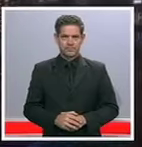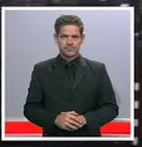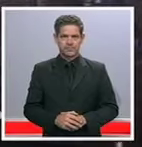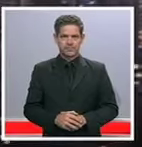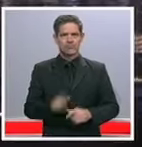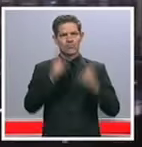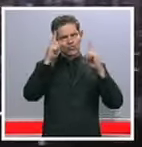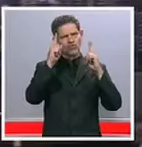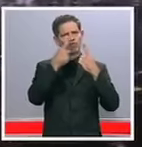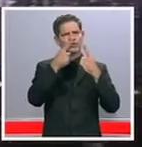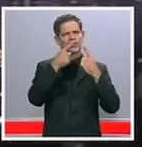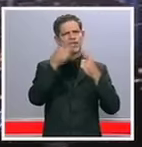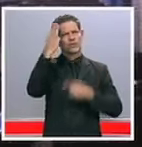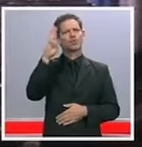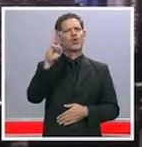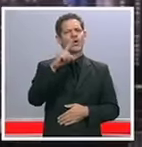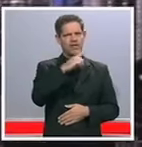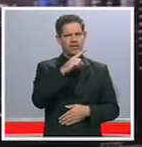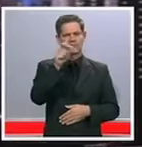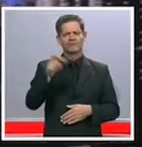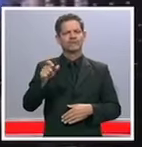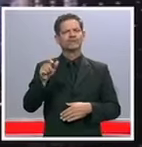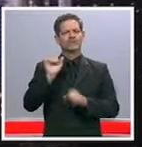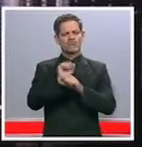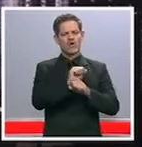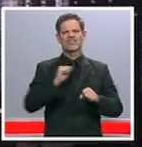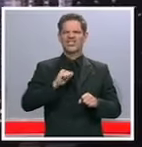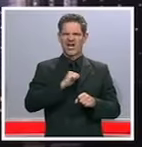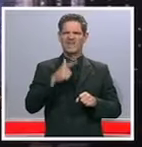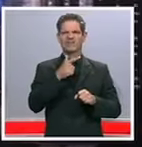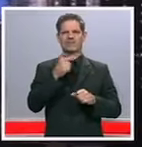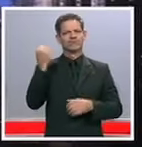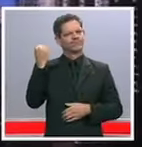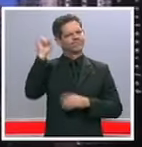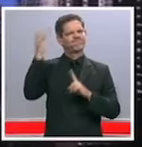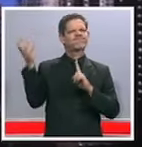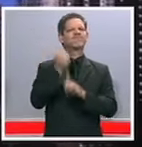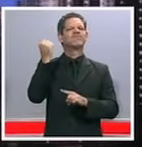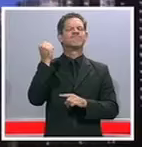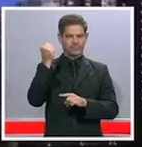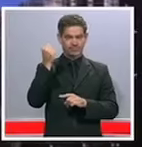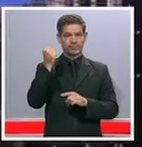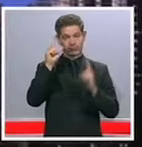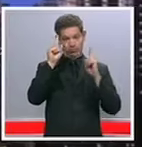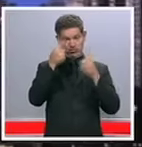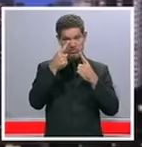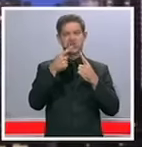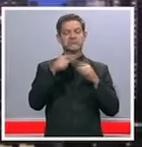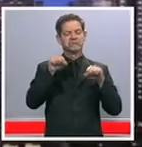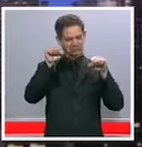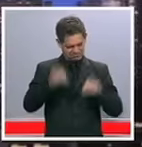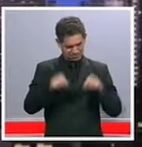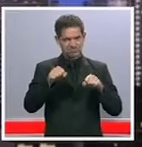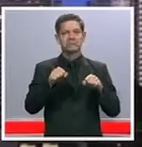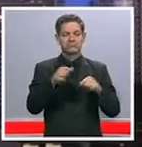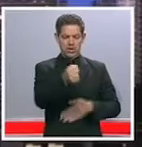Workers at the University of Pretoria are celebrating a major victory in the Outsourcing Must Fall campaign. The university has agreed to